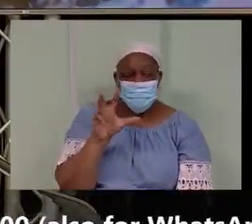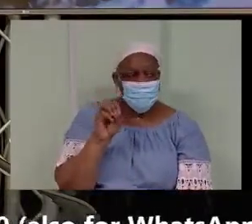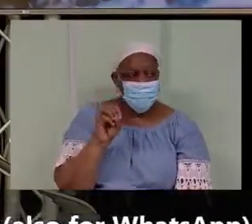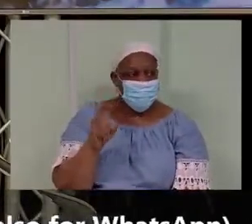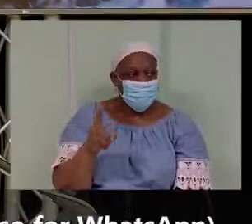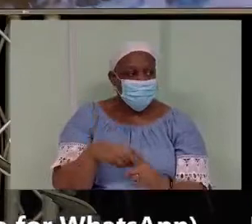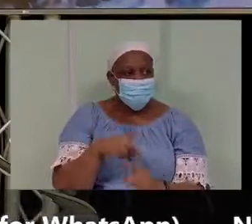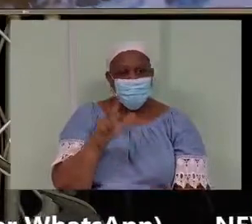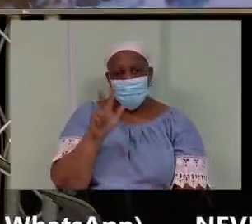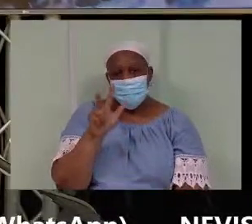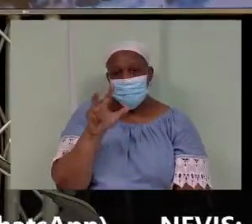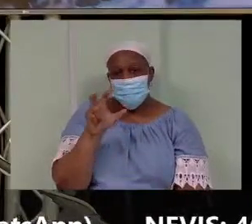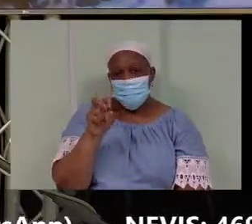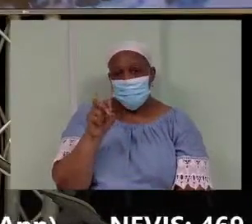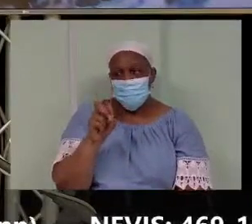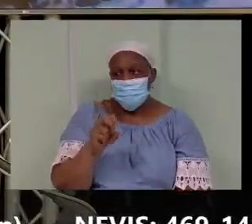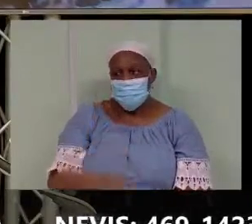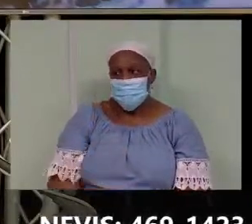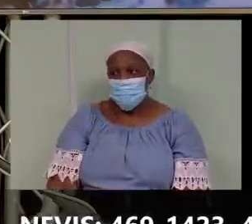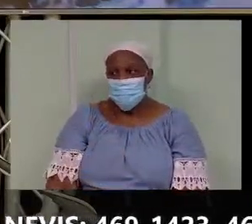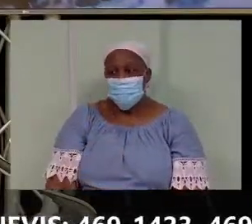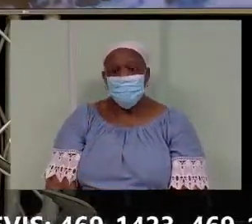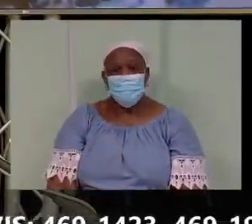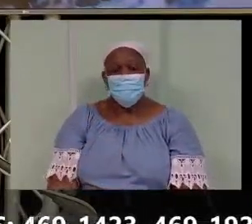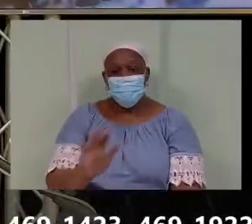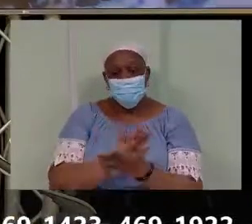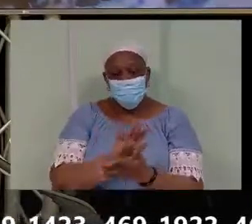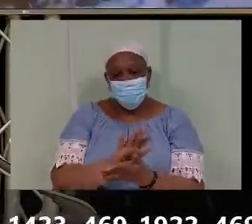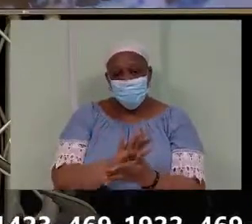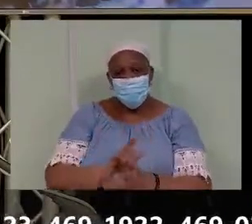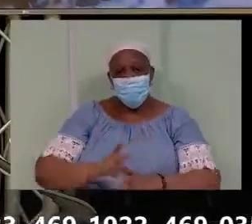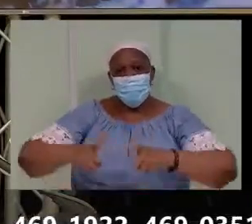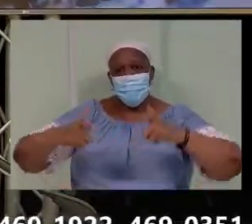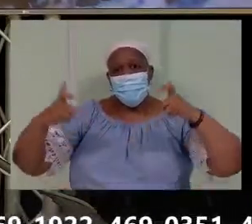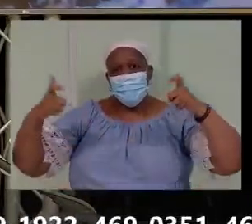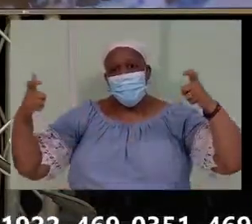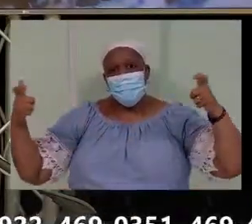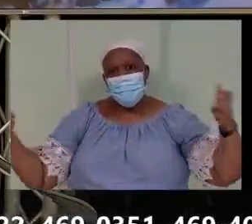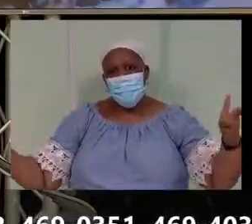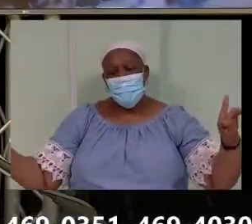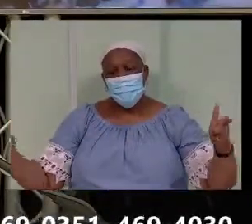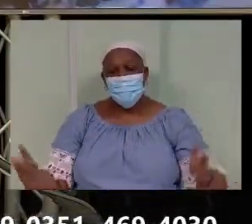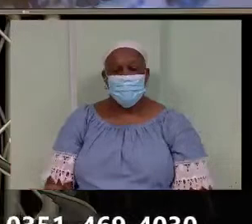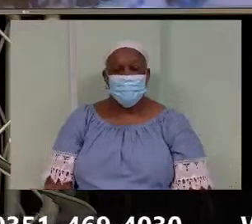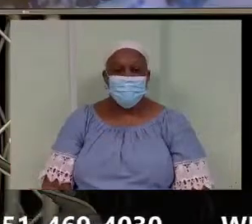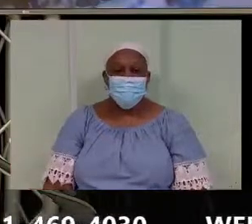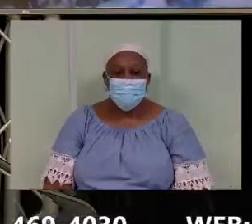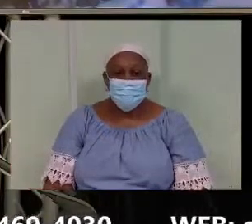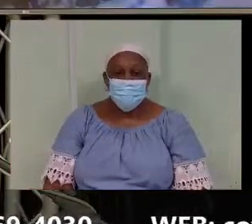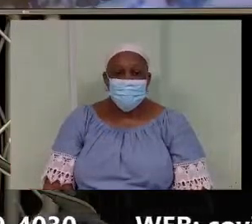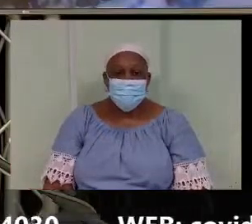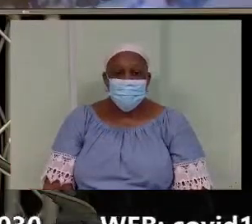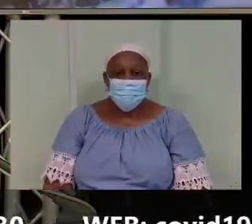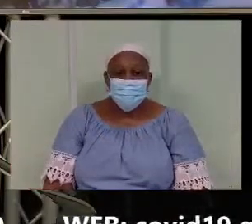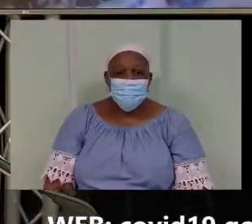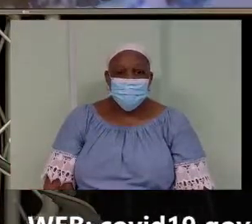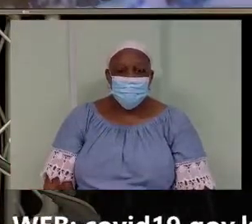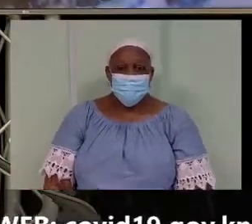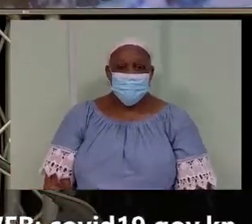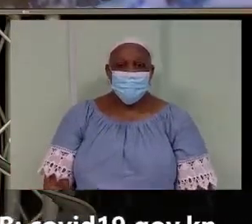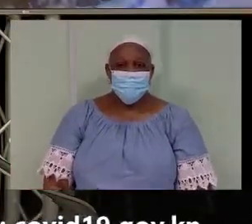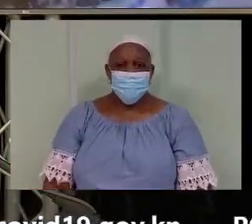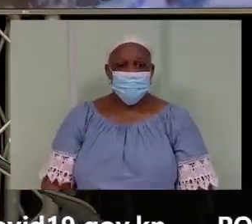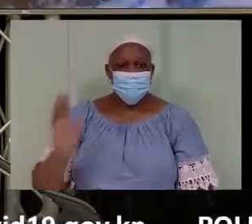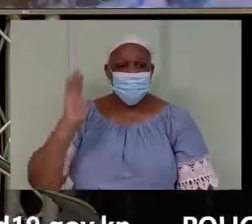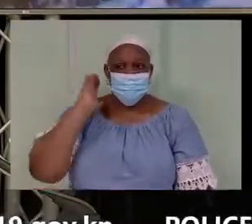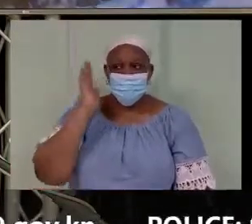Schools that are be considered very large, 3 of them in the Basti area and Sandy Point Primary School,